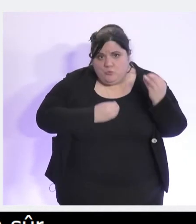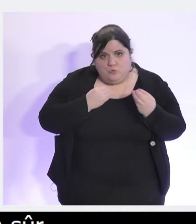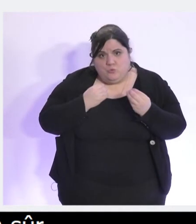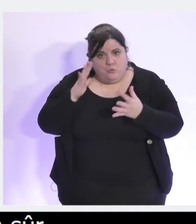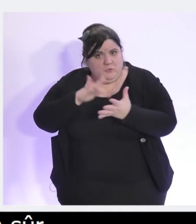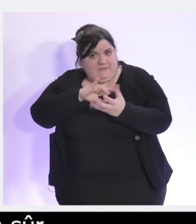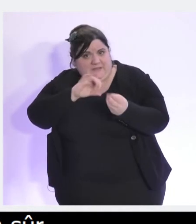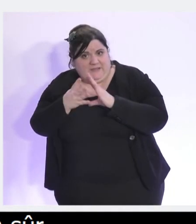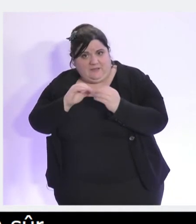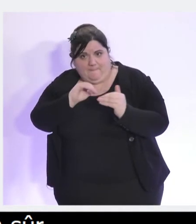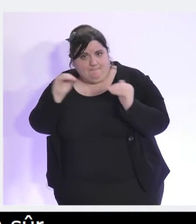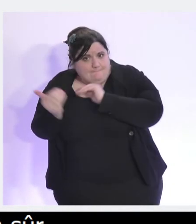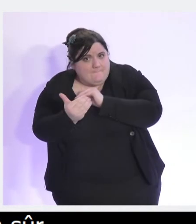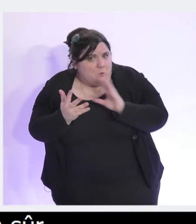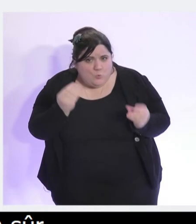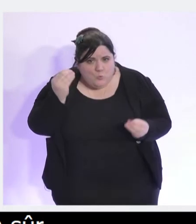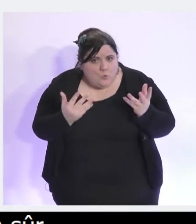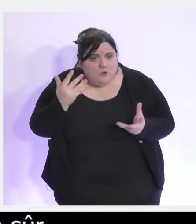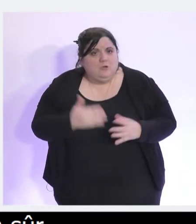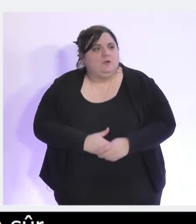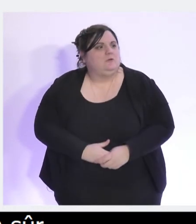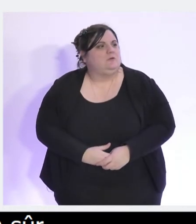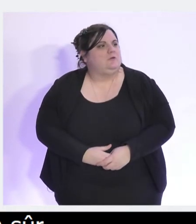Sorry, there's no microphone.